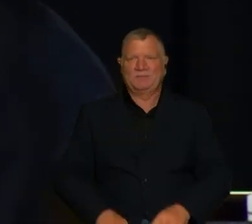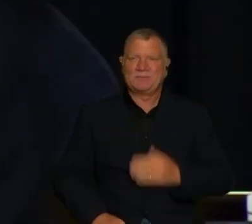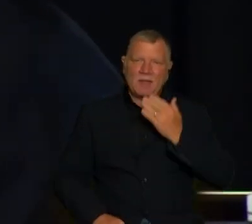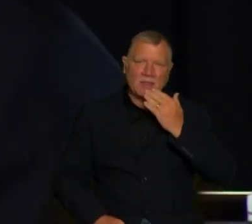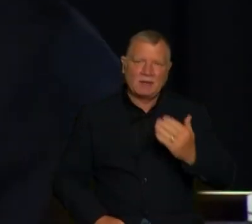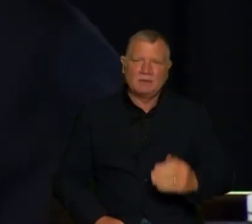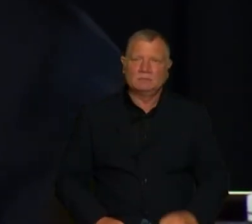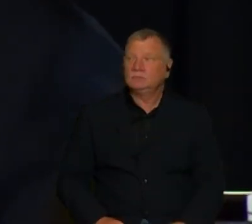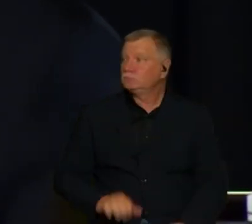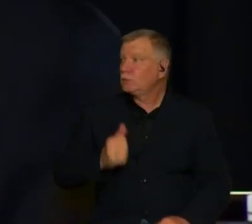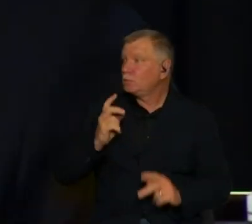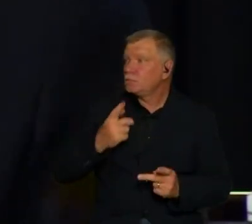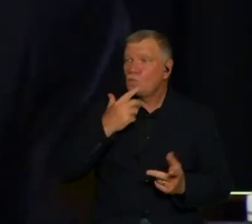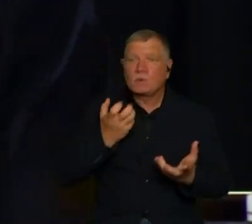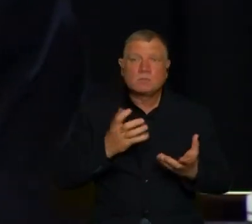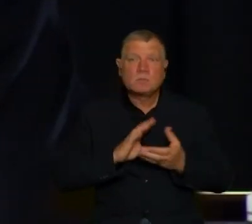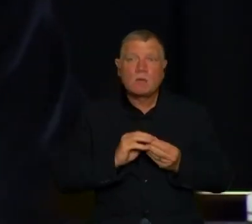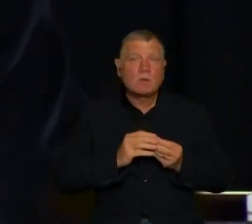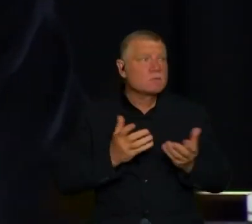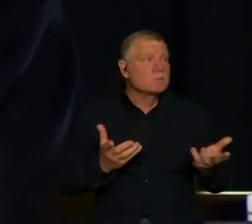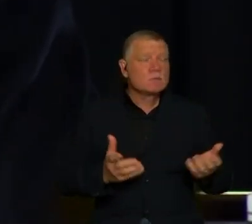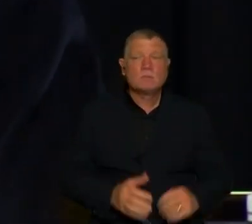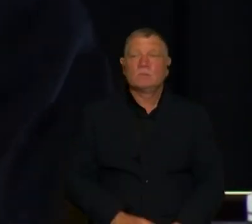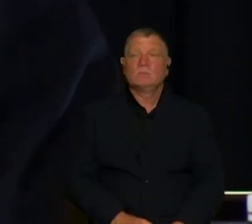you. Does anybody else want to